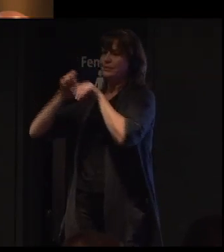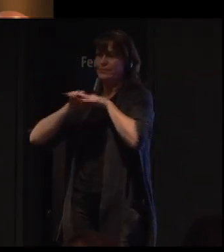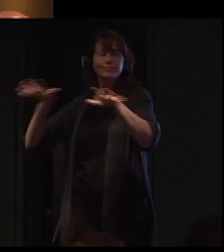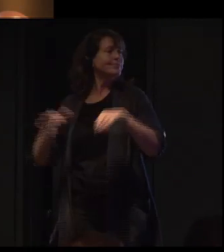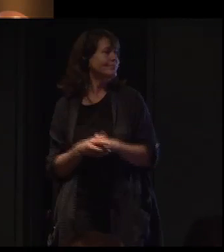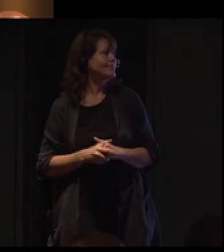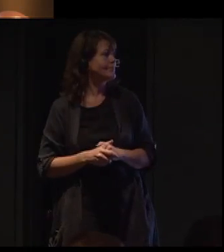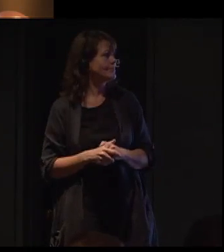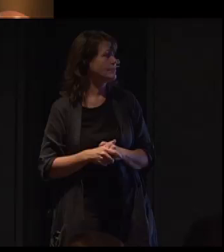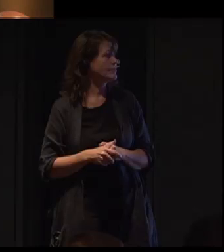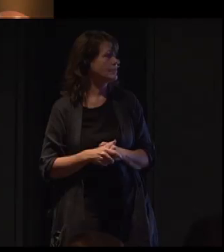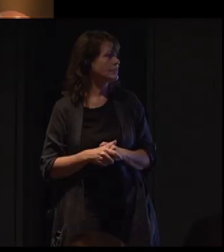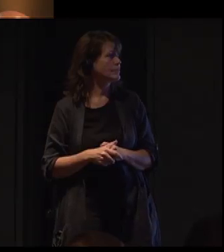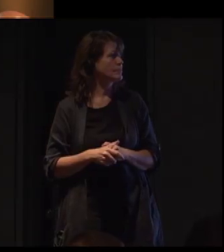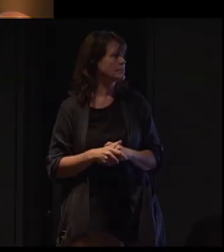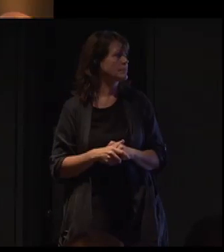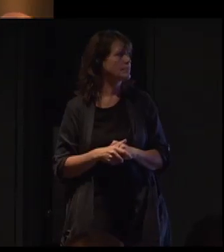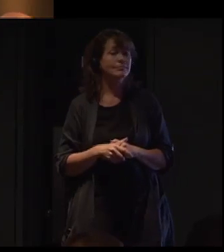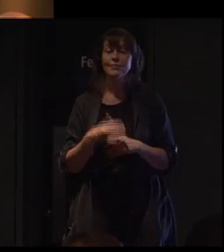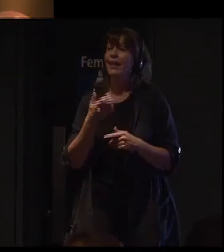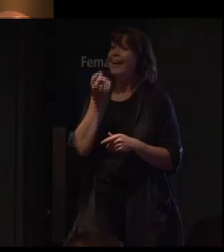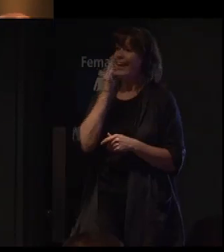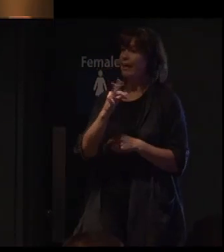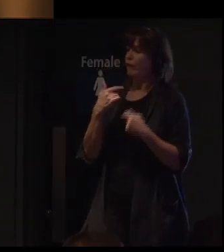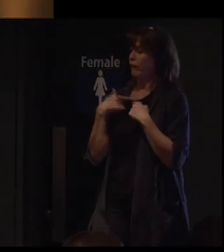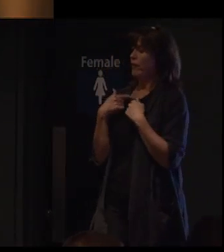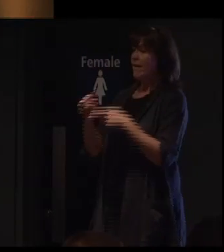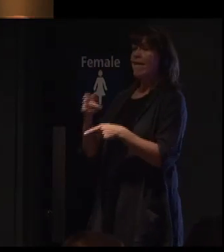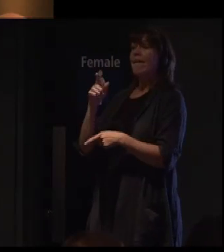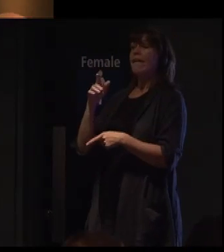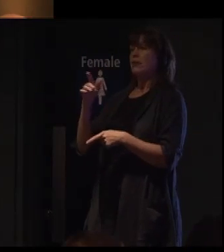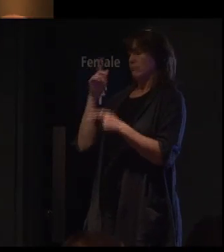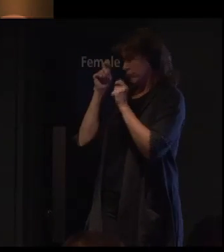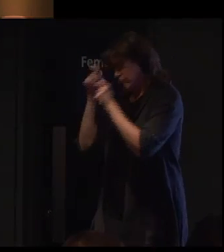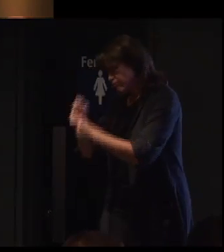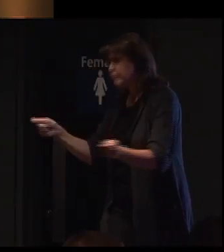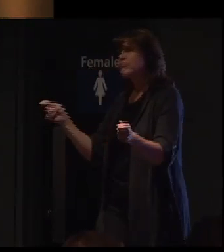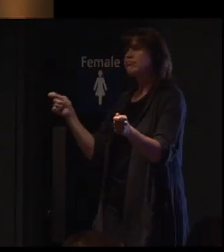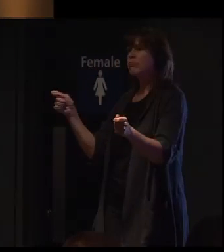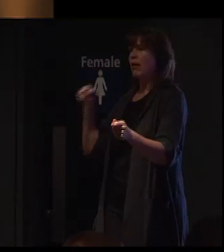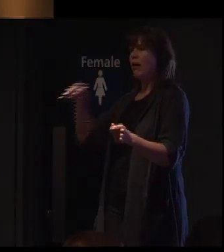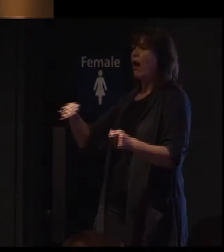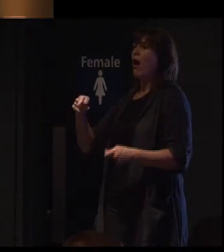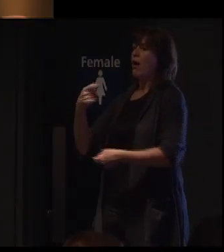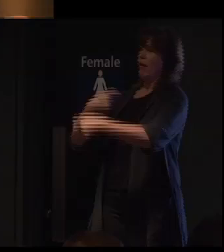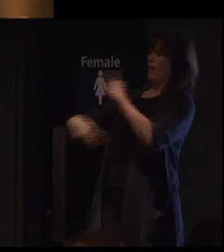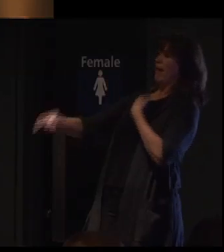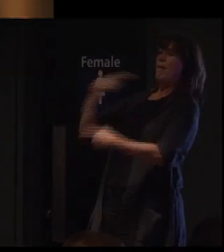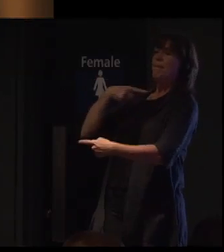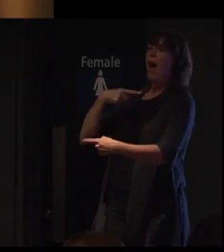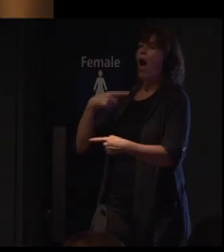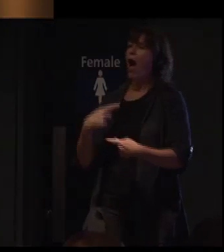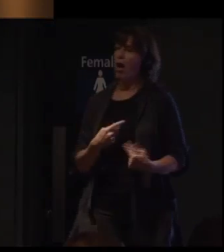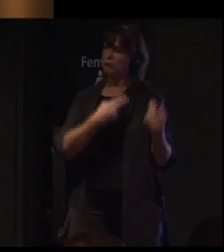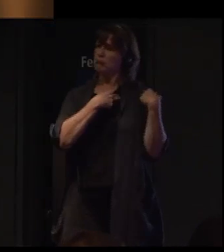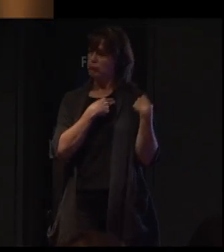The rule is so simple: if fans are treated well, they will be far more likely to behave in a positive and responsible